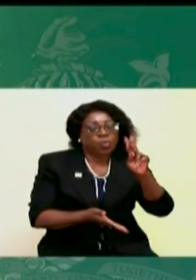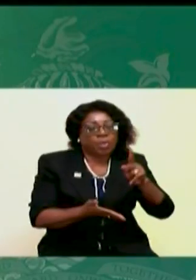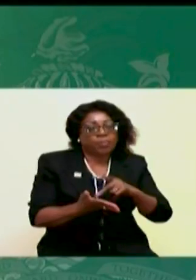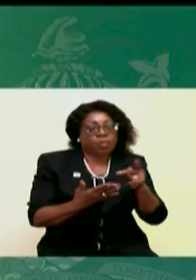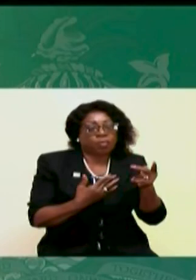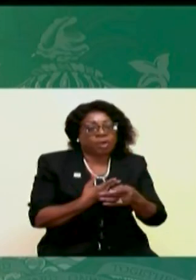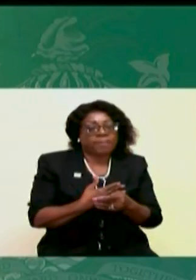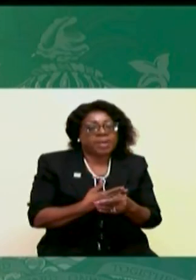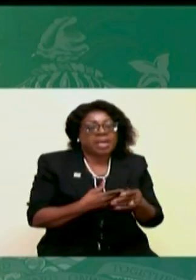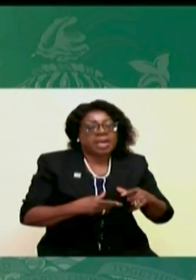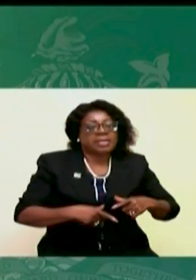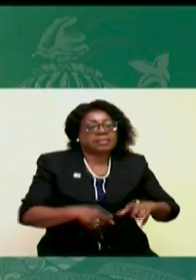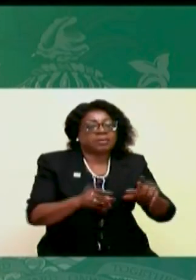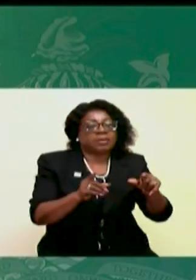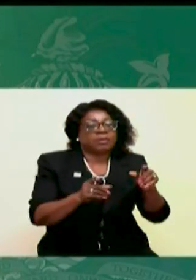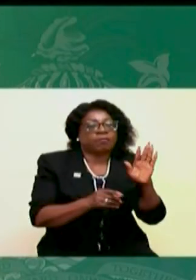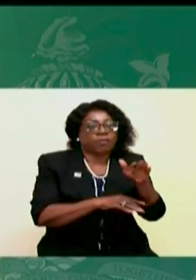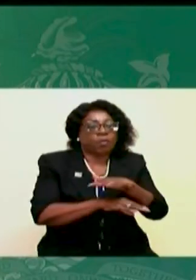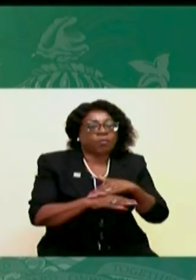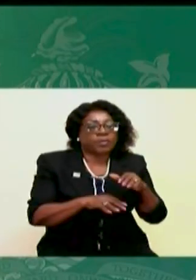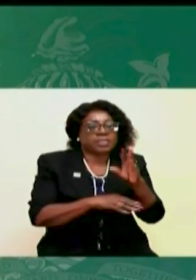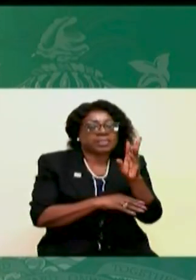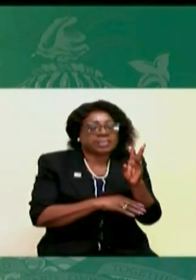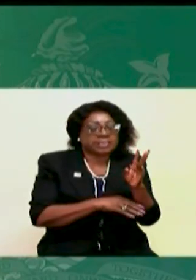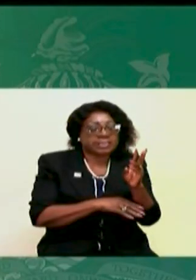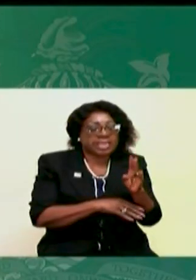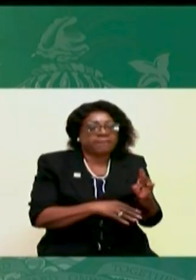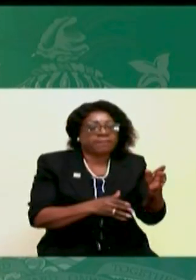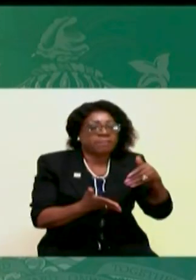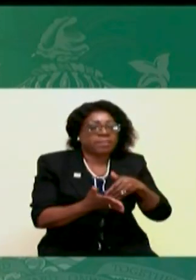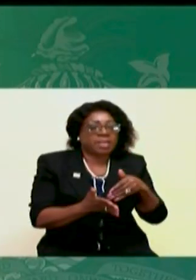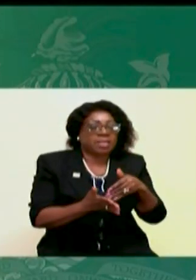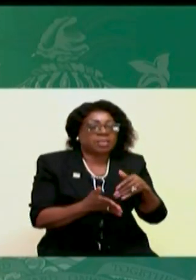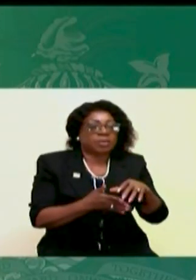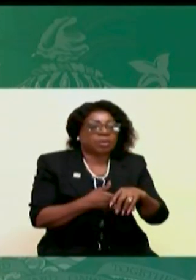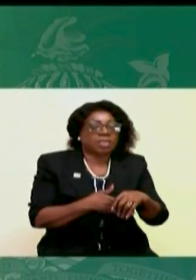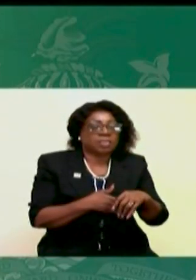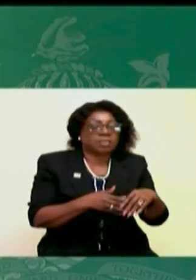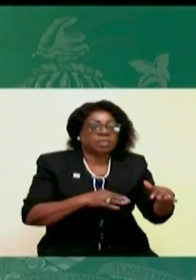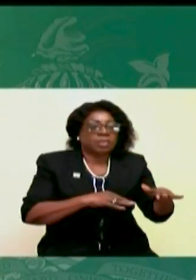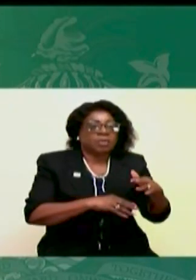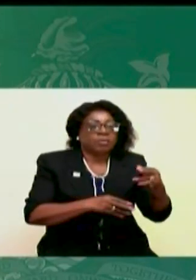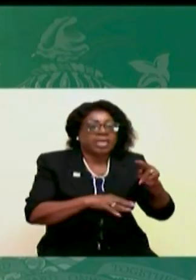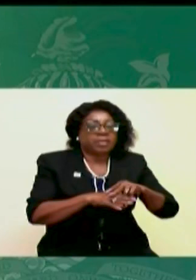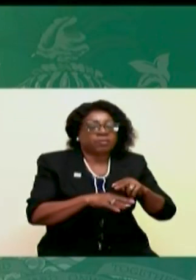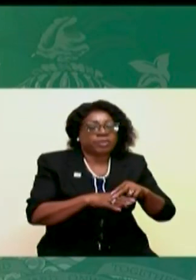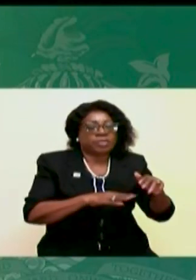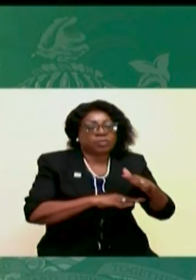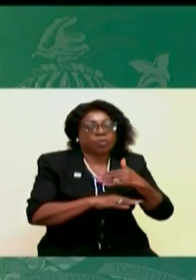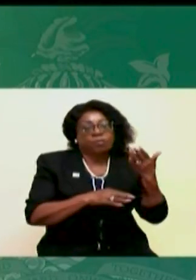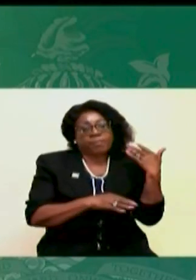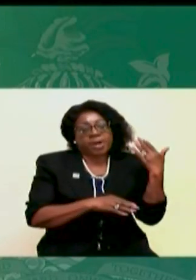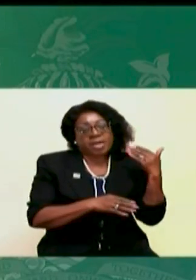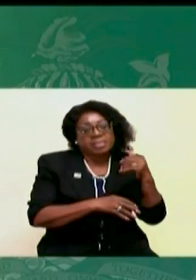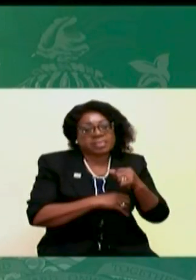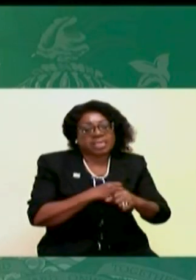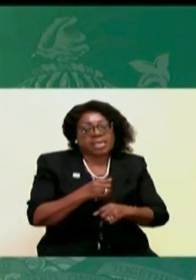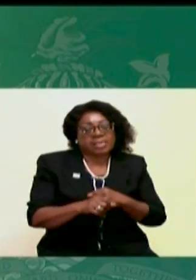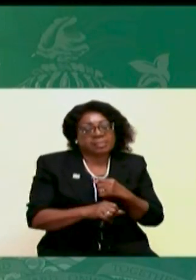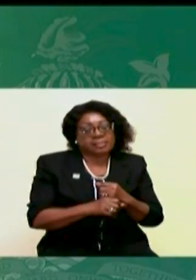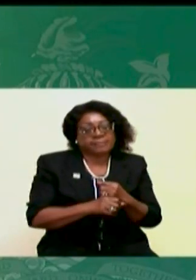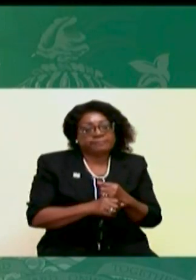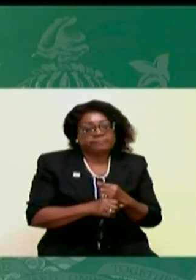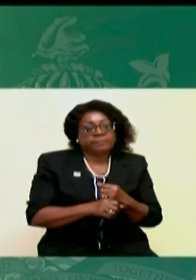has an allocation of over $7 million, which is an increase over previous years. There are also